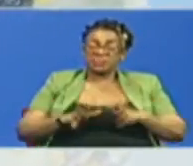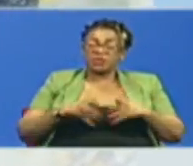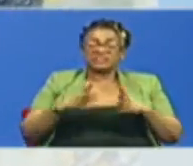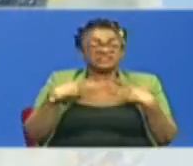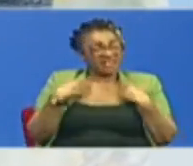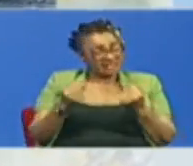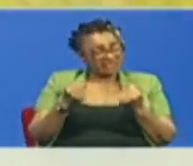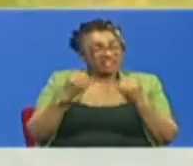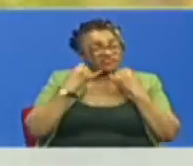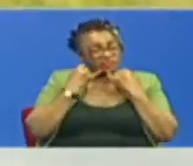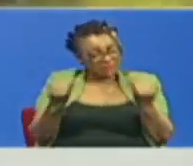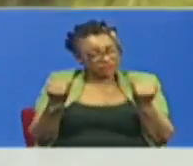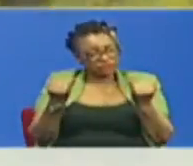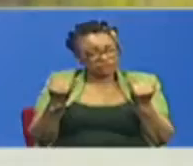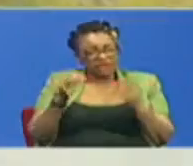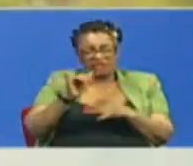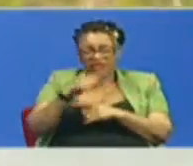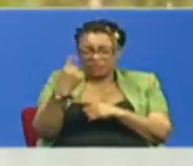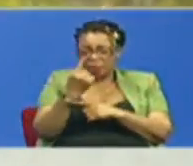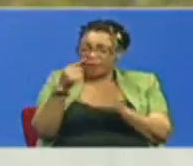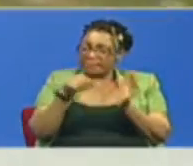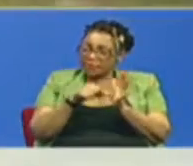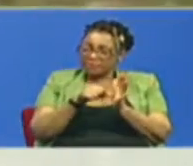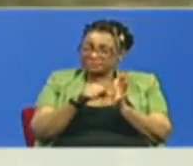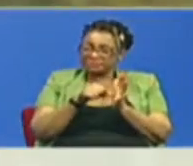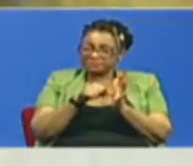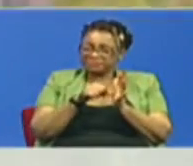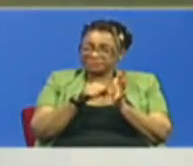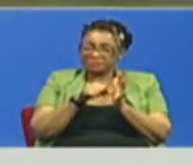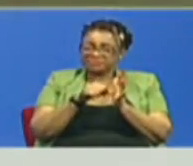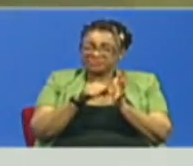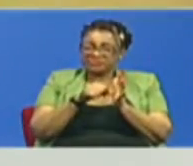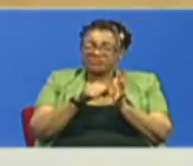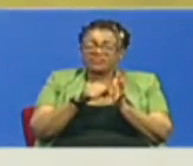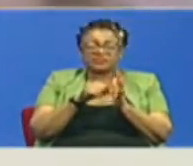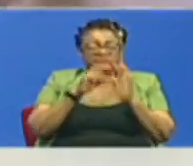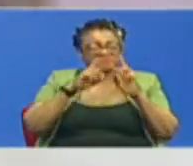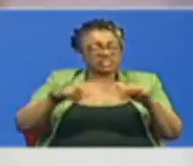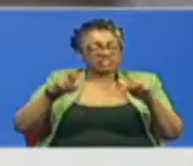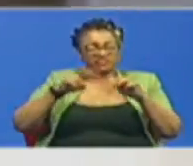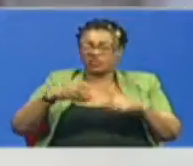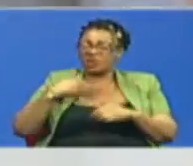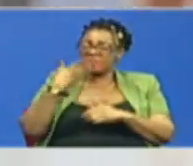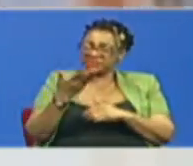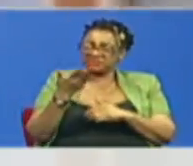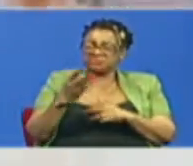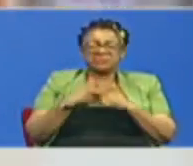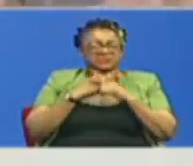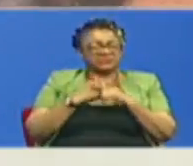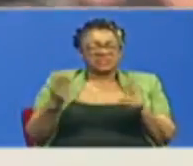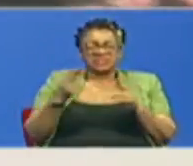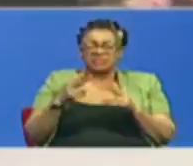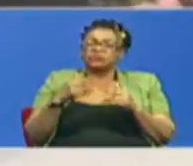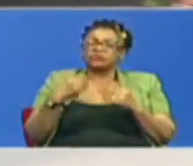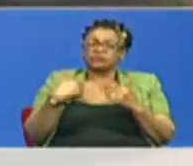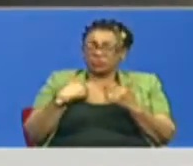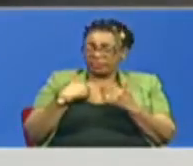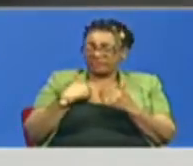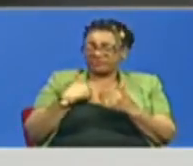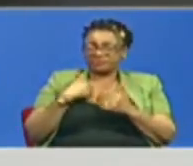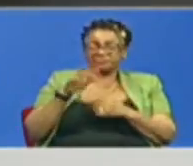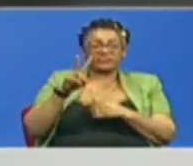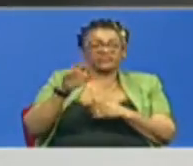the only problem? In search for an answer, I started by following Valerie Odhiambo, a student at